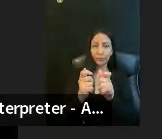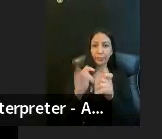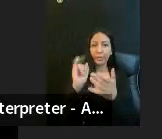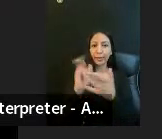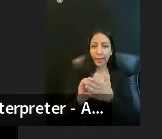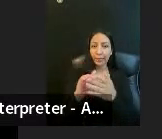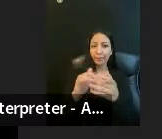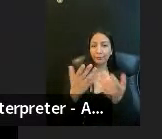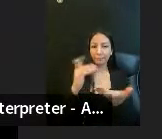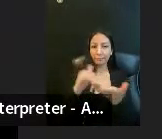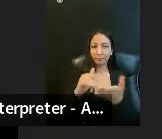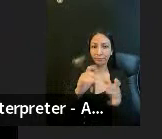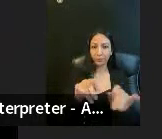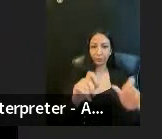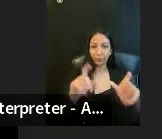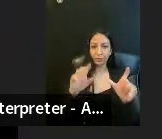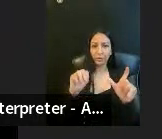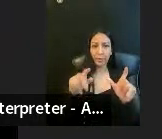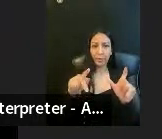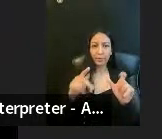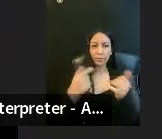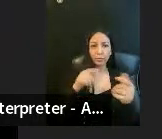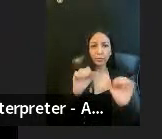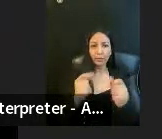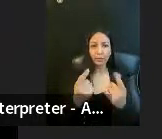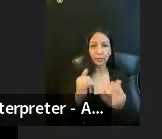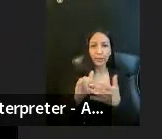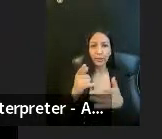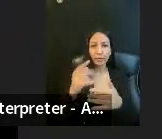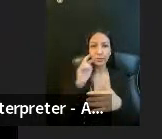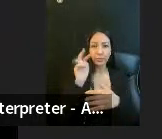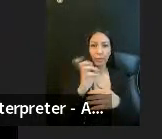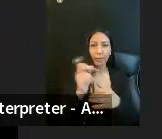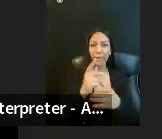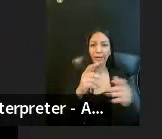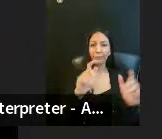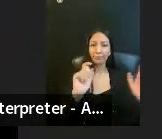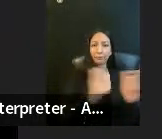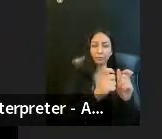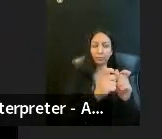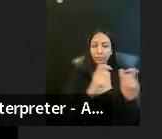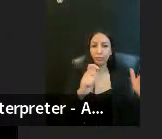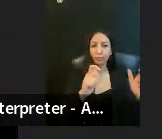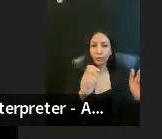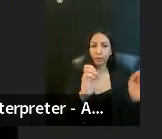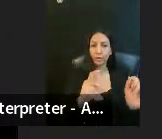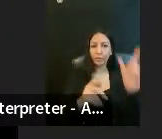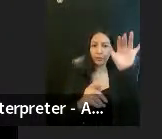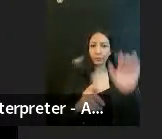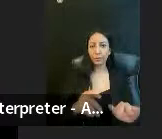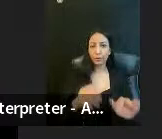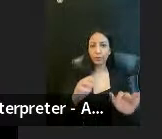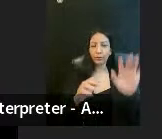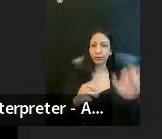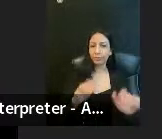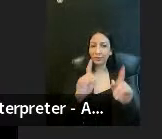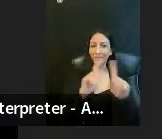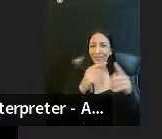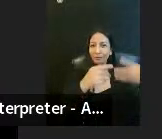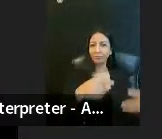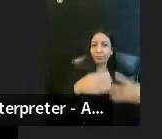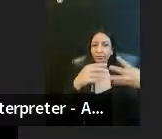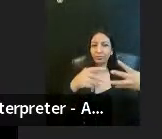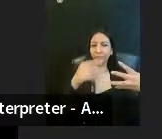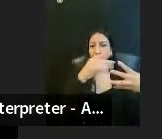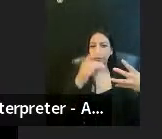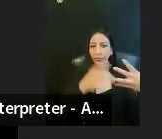that, which we can do here. So if you go back and unminimize, you can then get to the different categories and do the same thing